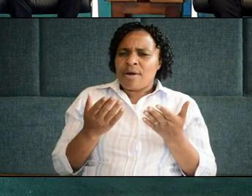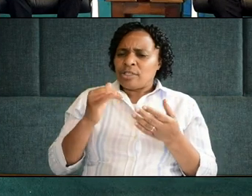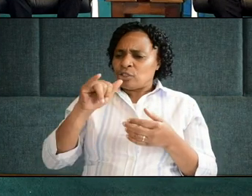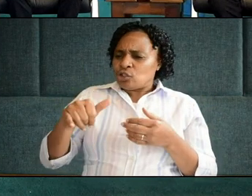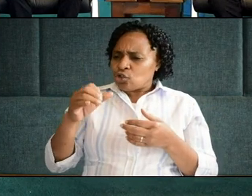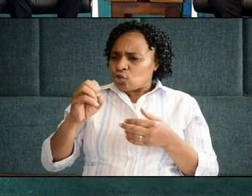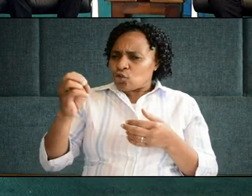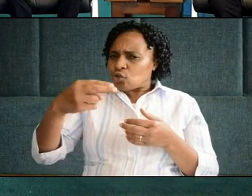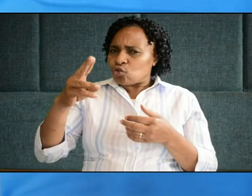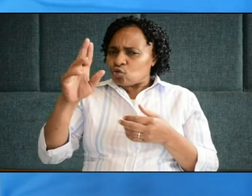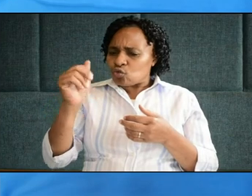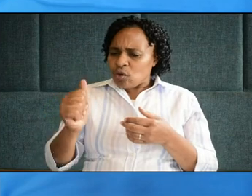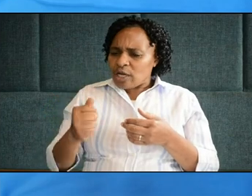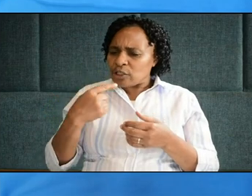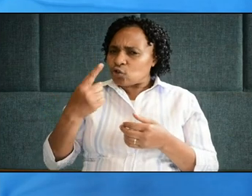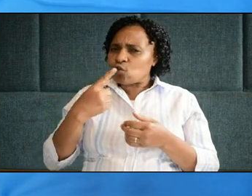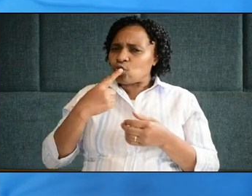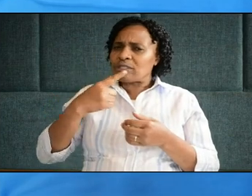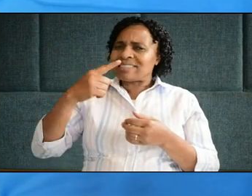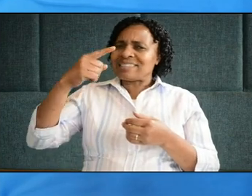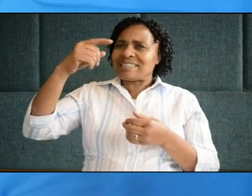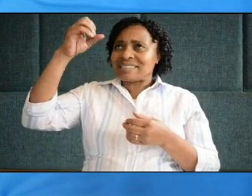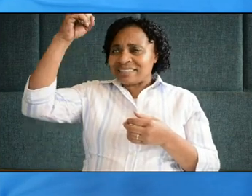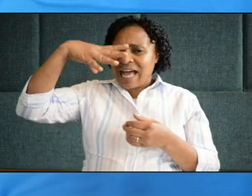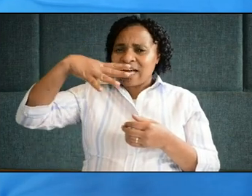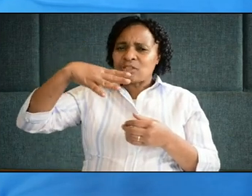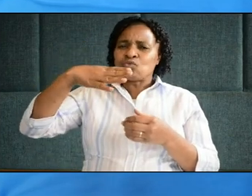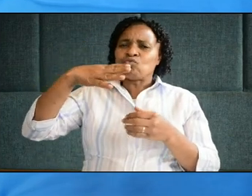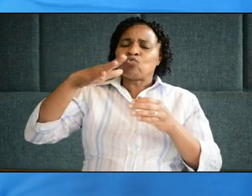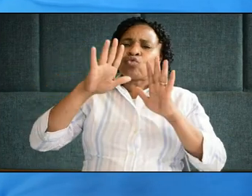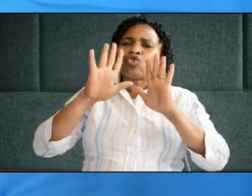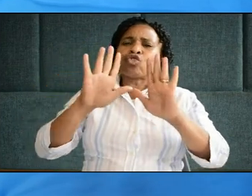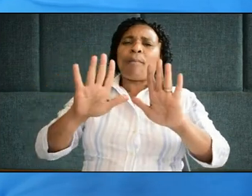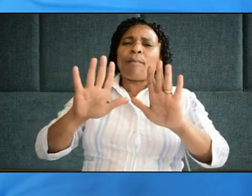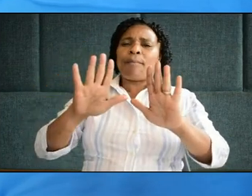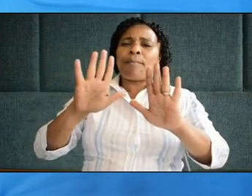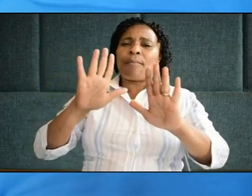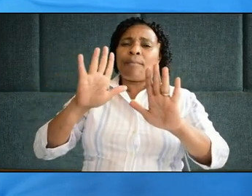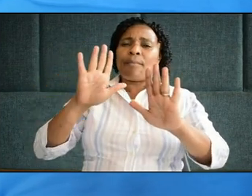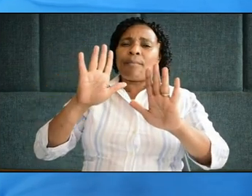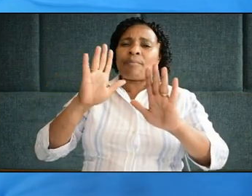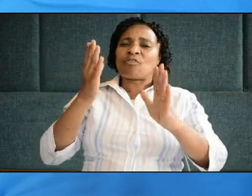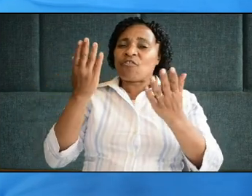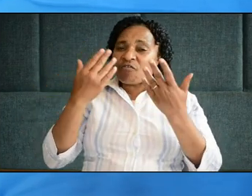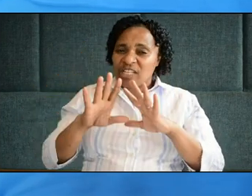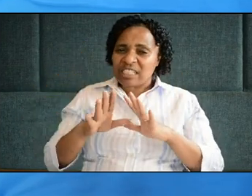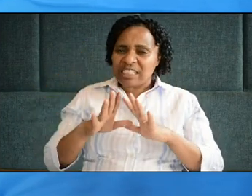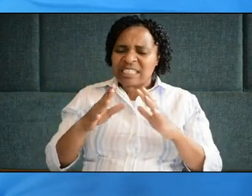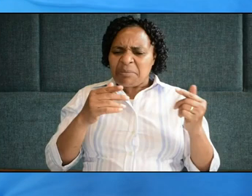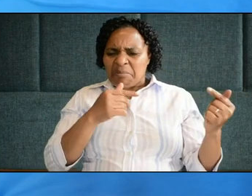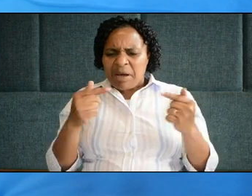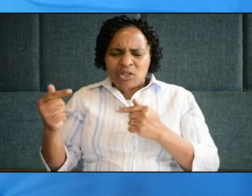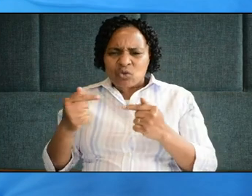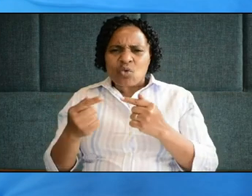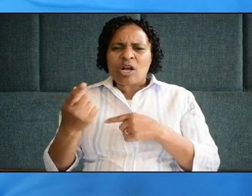Joshua told the sun to stand that he may finish? Or which battle is this? It